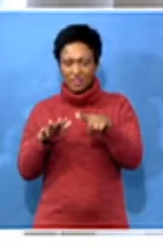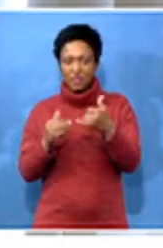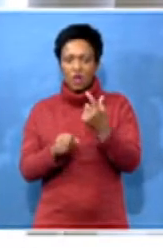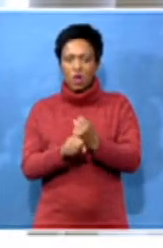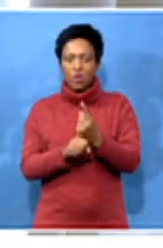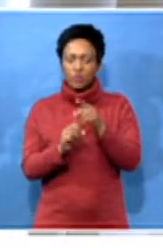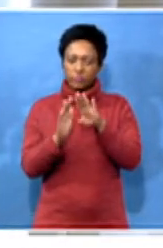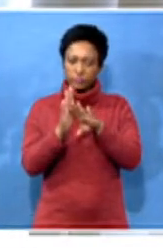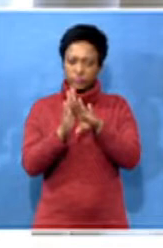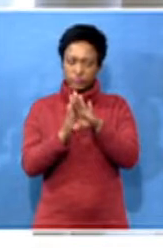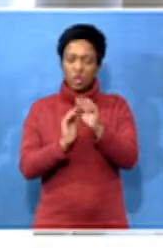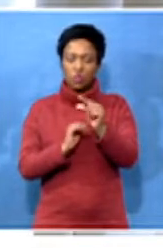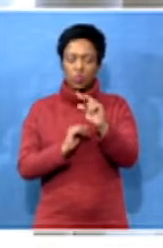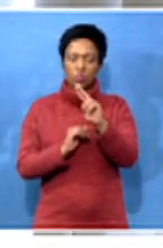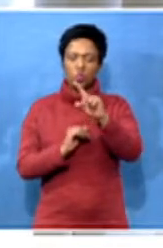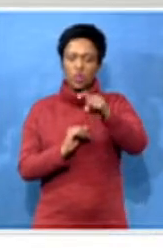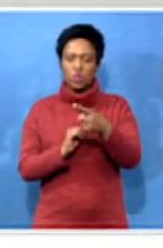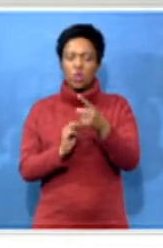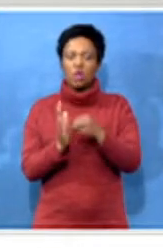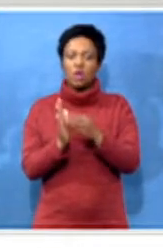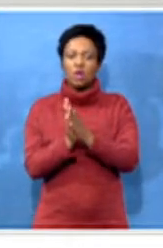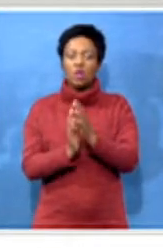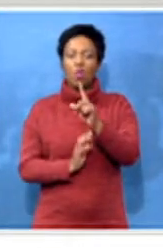approaches the 2,000 mark, recording a total of